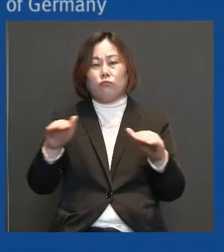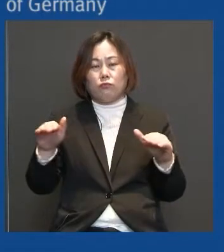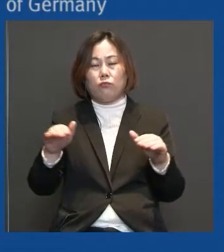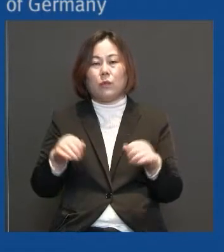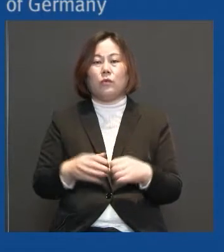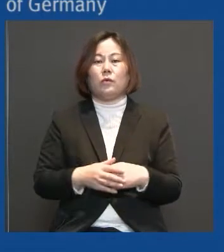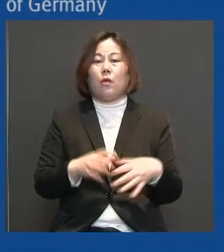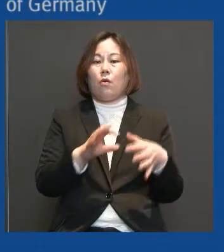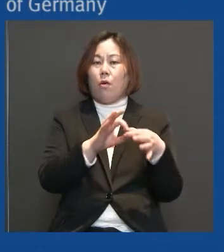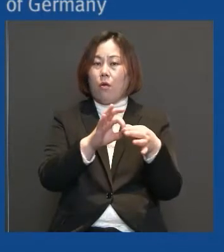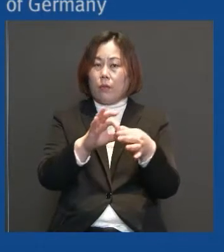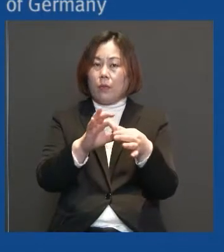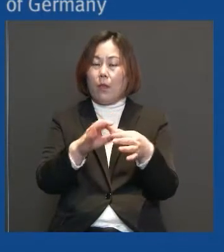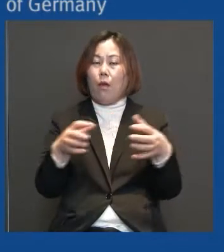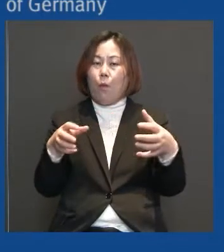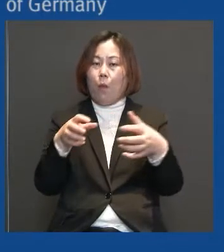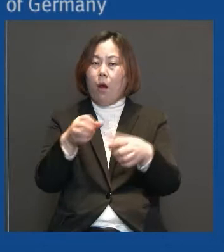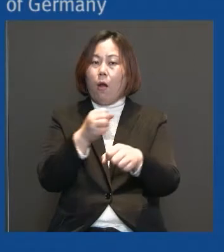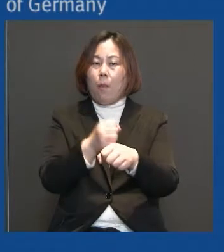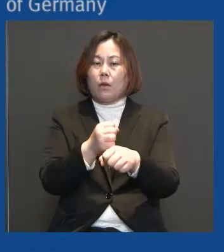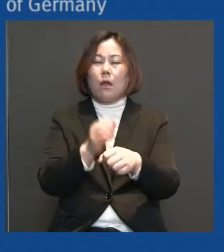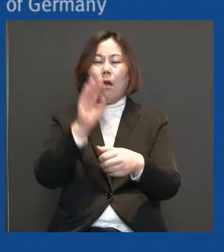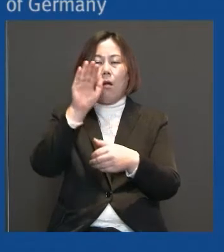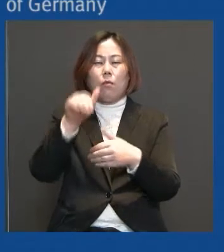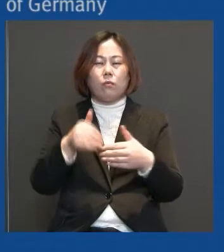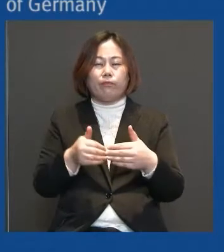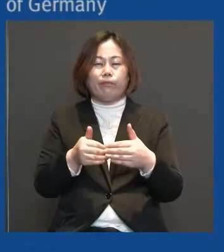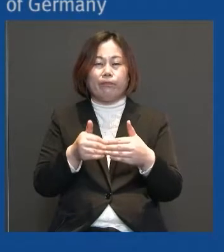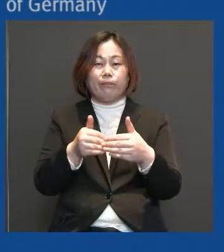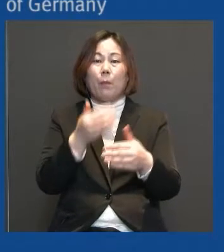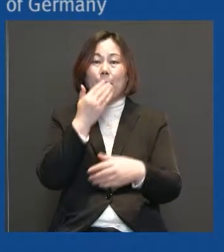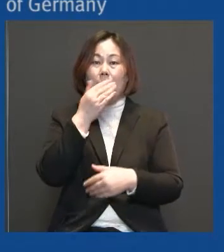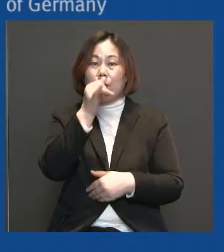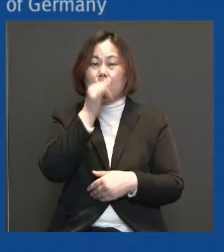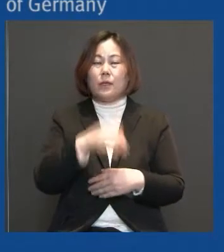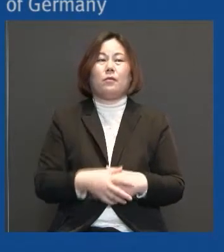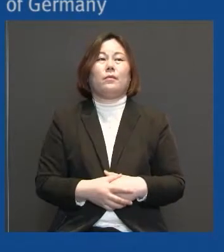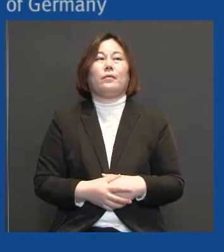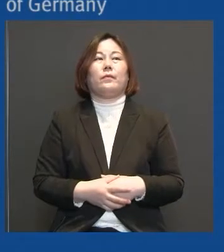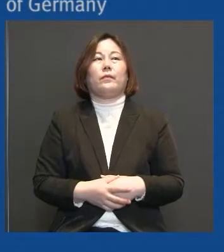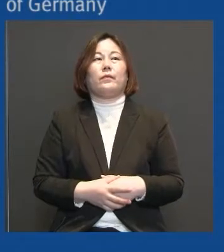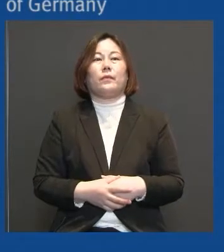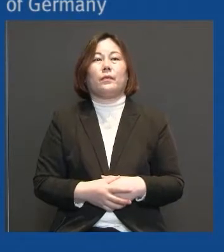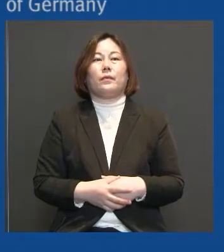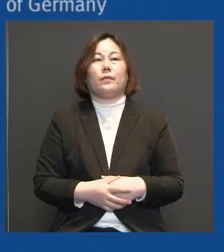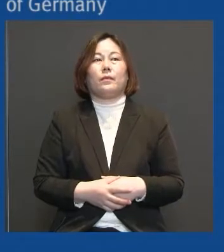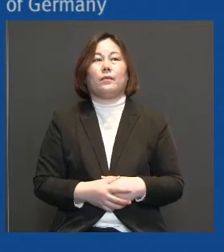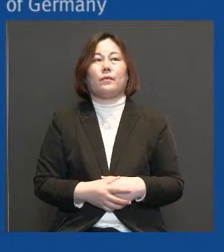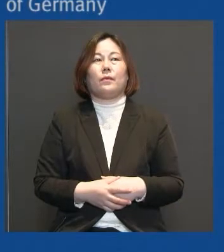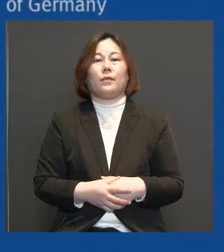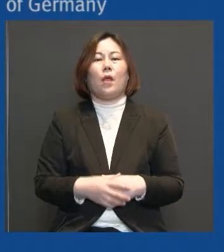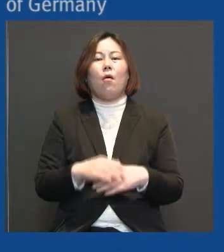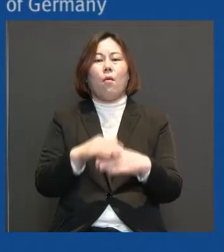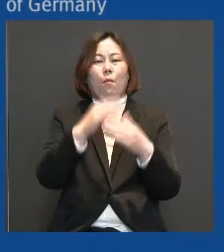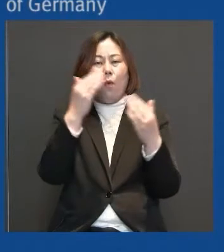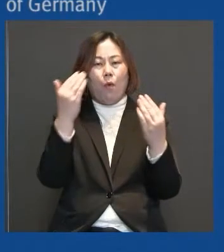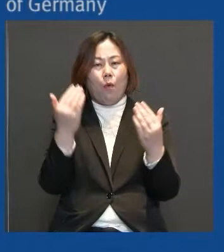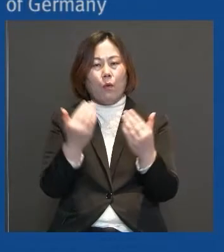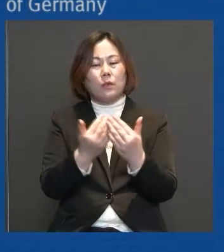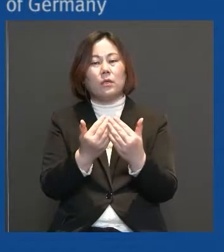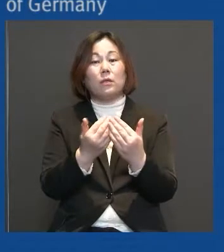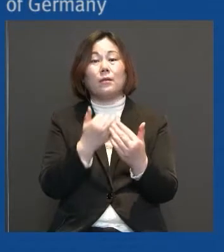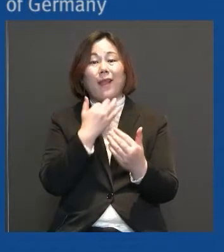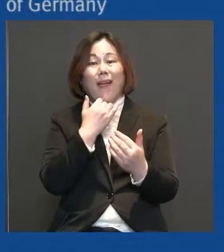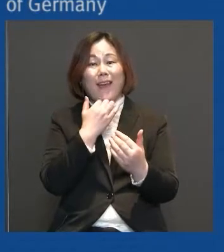about sustainable success, as well as create and preserve an attractive living environment for all age groups, in all